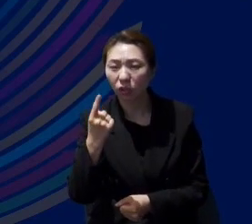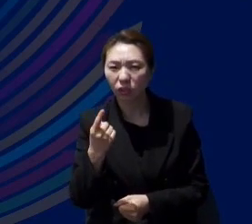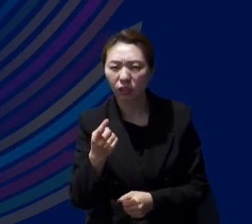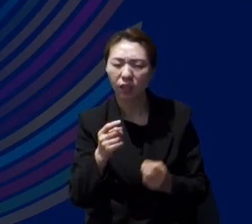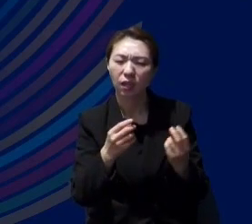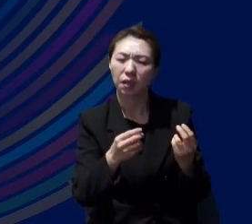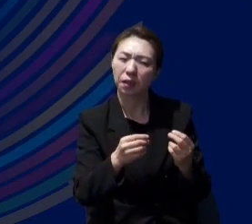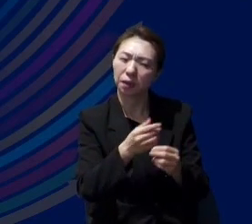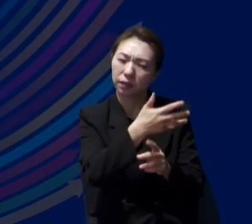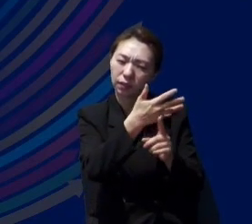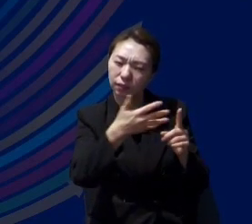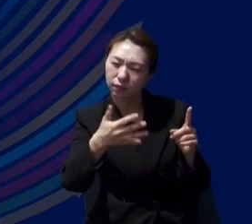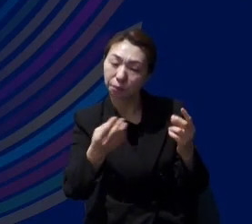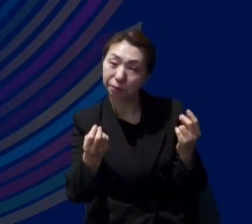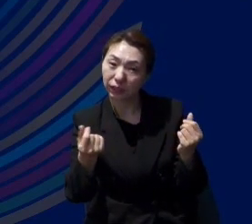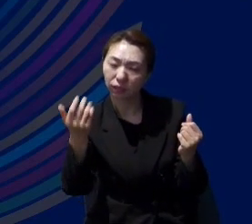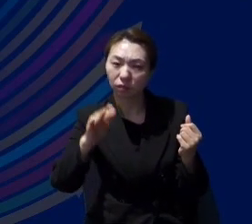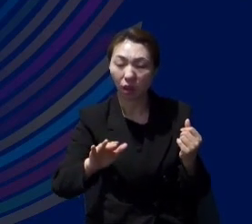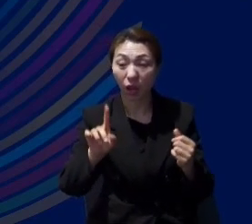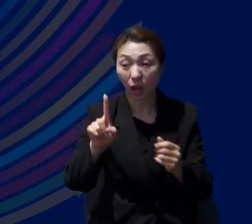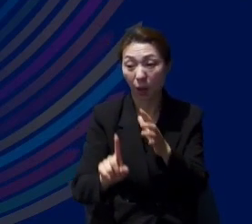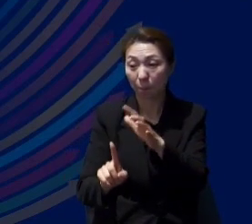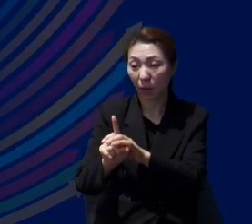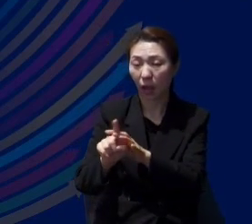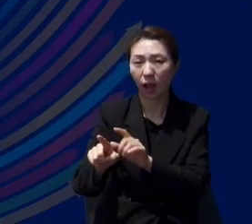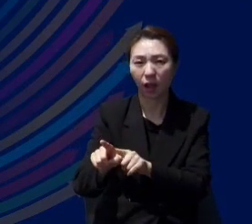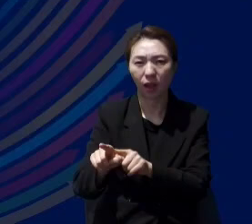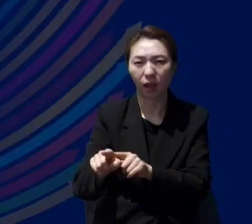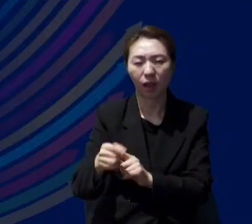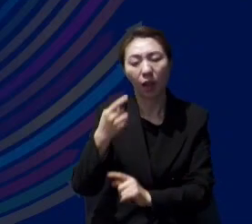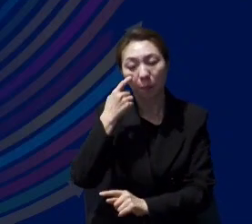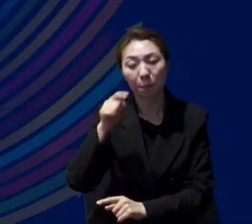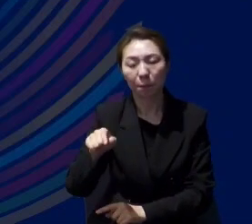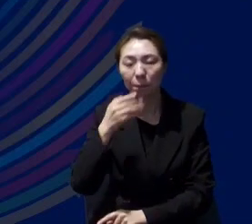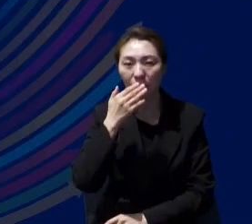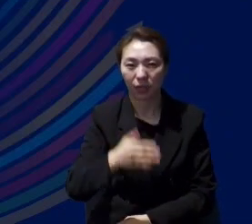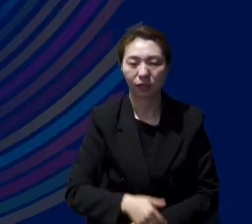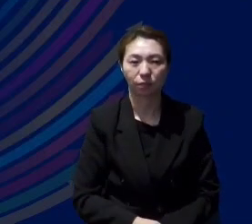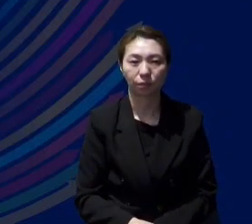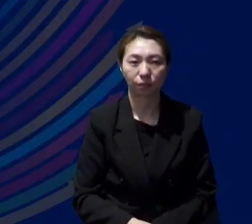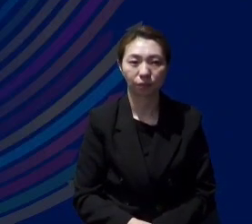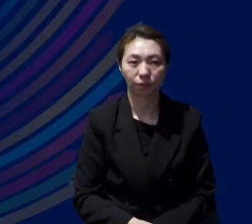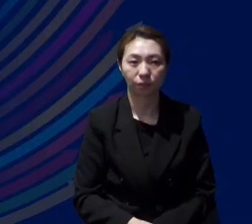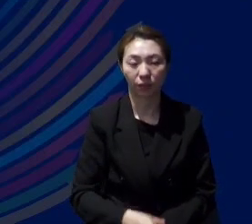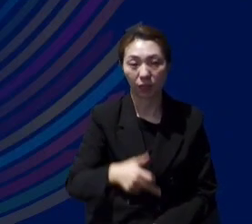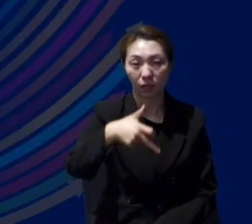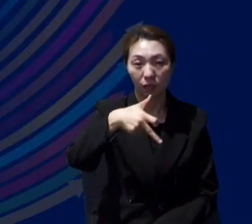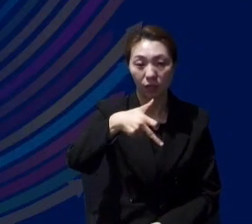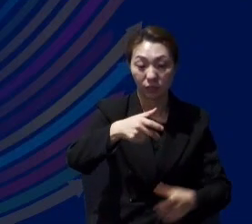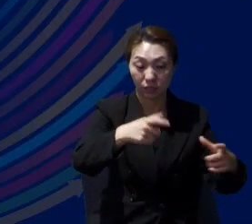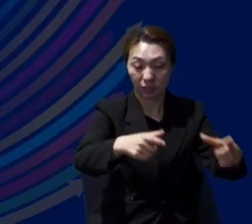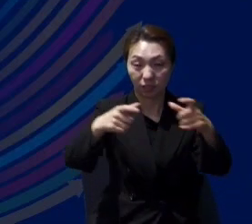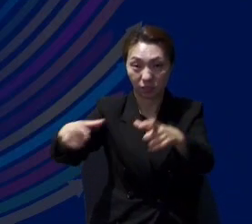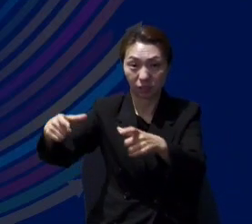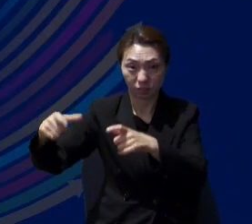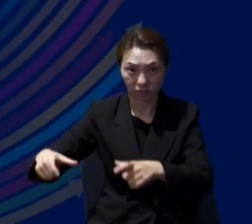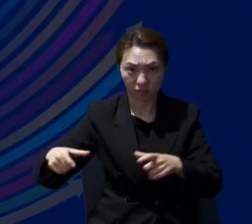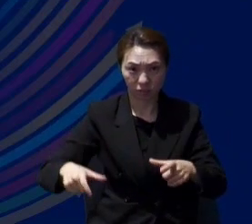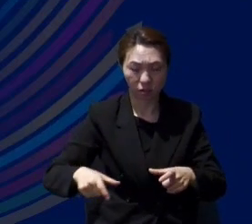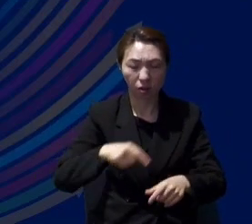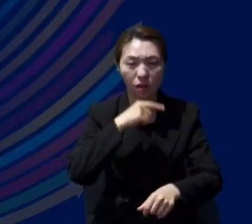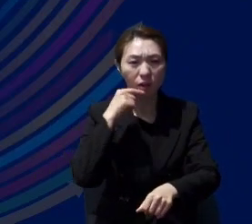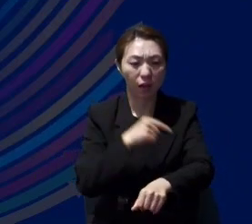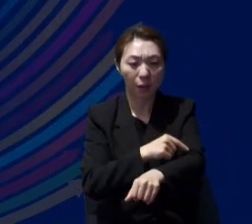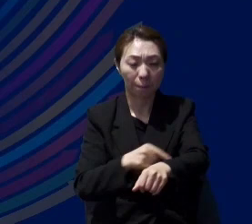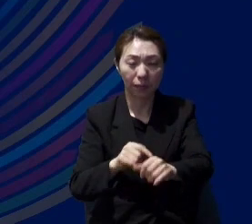location, in our case county, at the same time as race and ethnicity reveals patterns that are not apparent when you're considering location